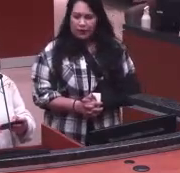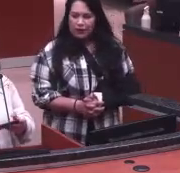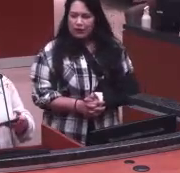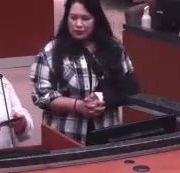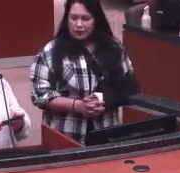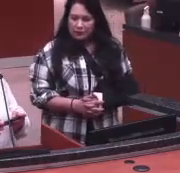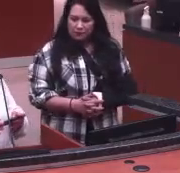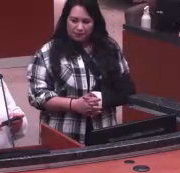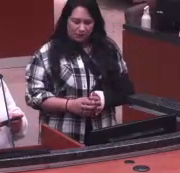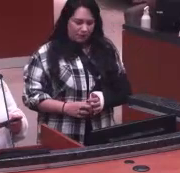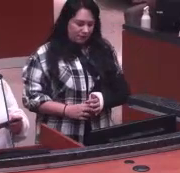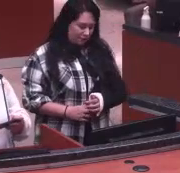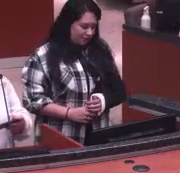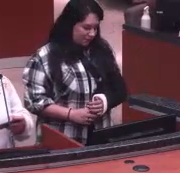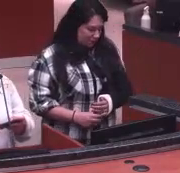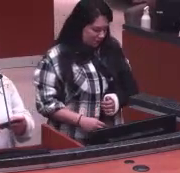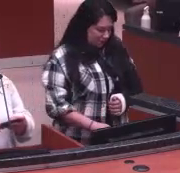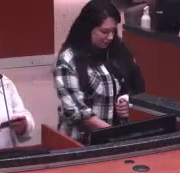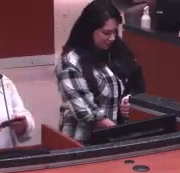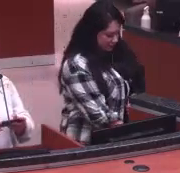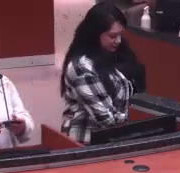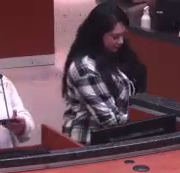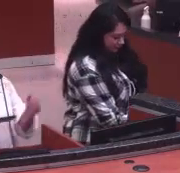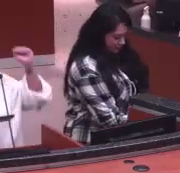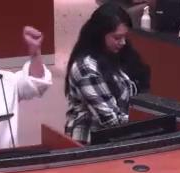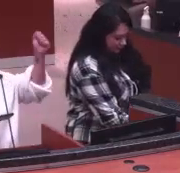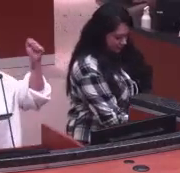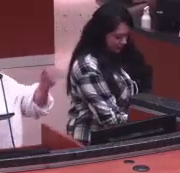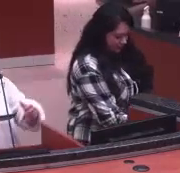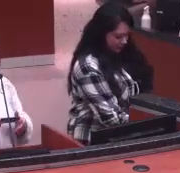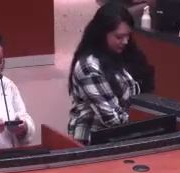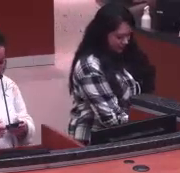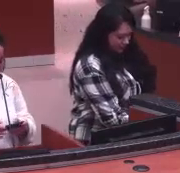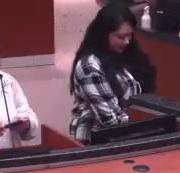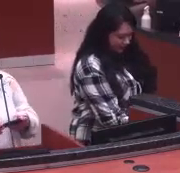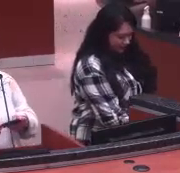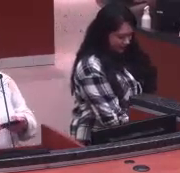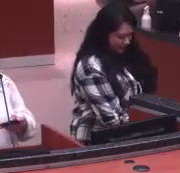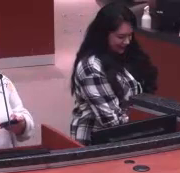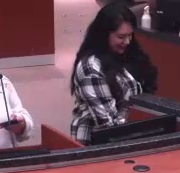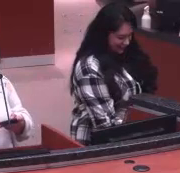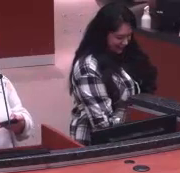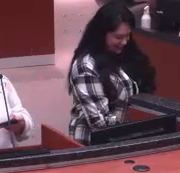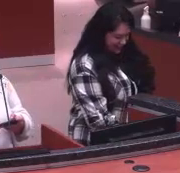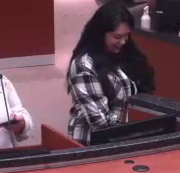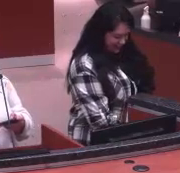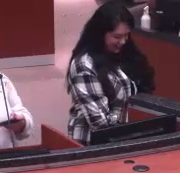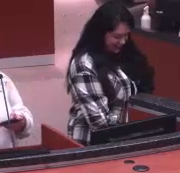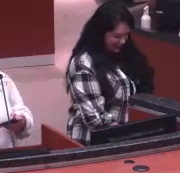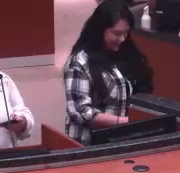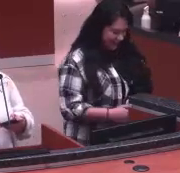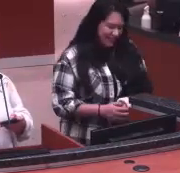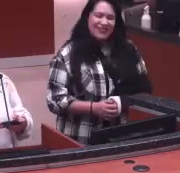featuring results from our end of year survey and plans for next year, including a draft meeting calendar. Just another big